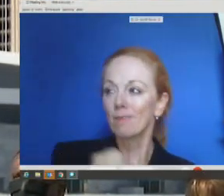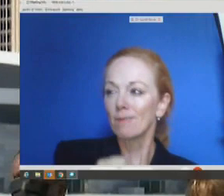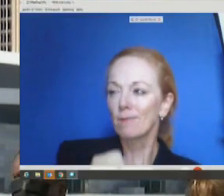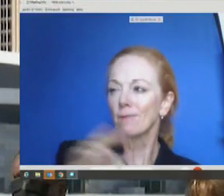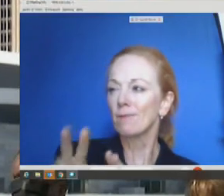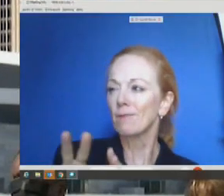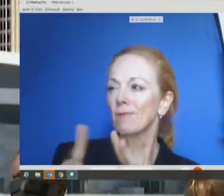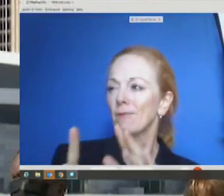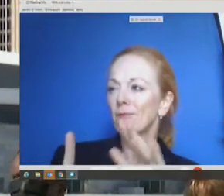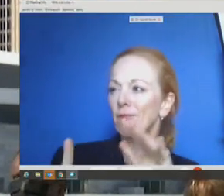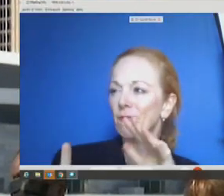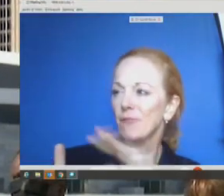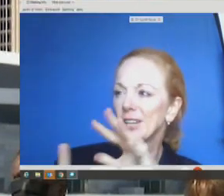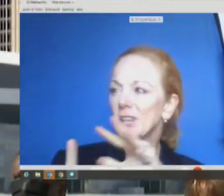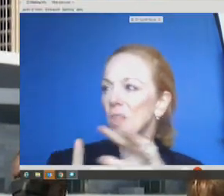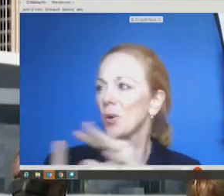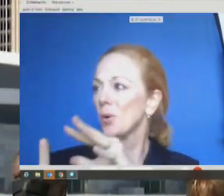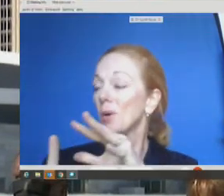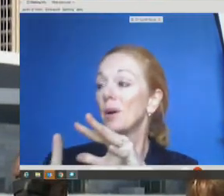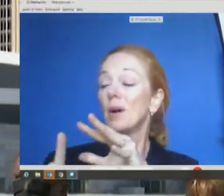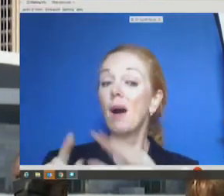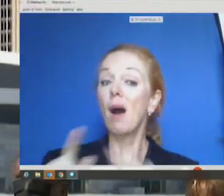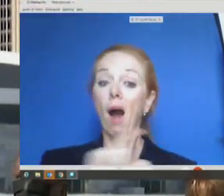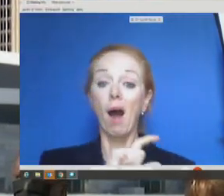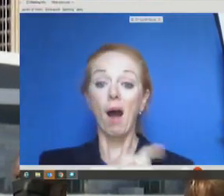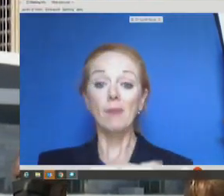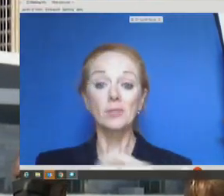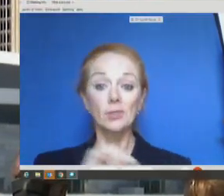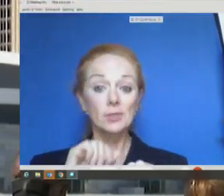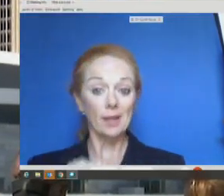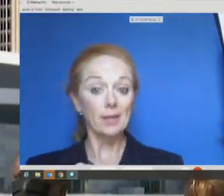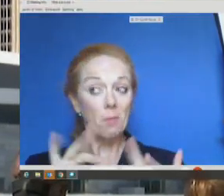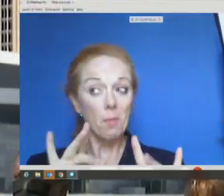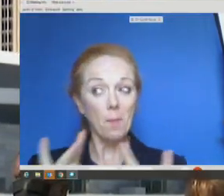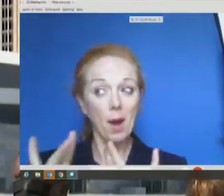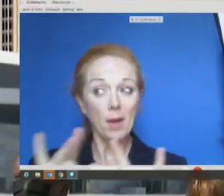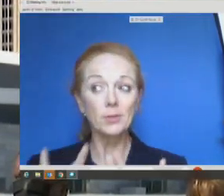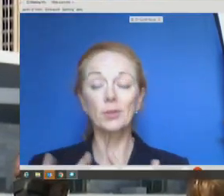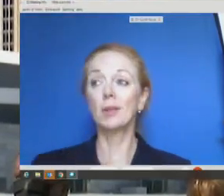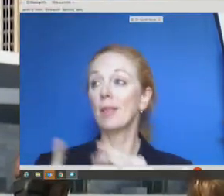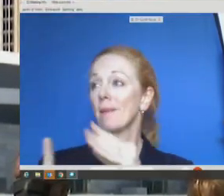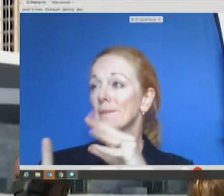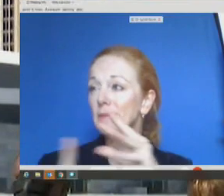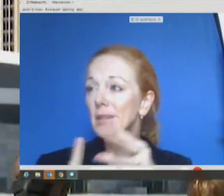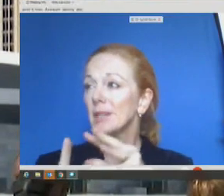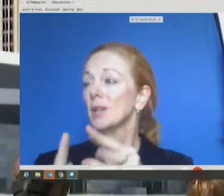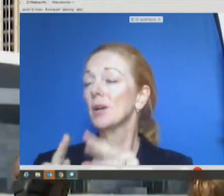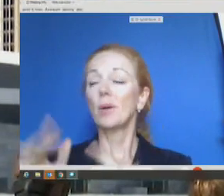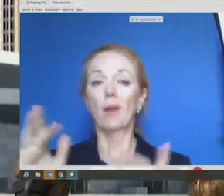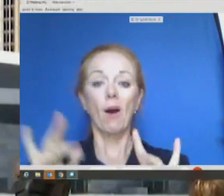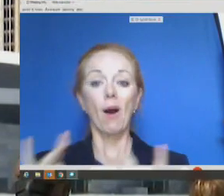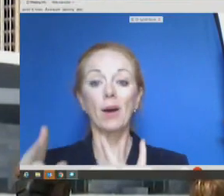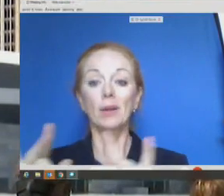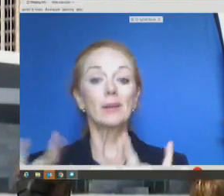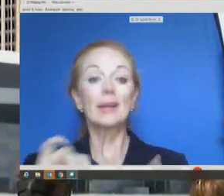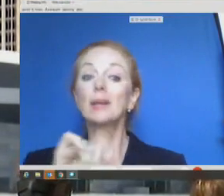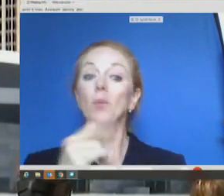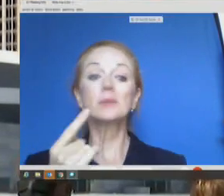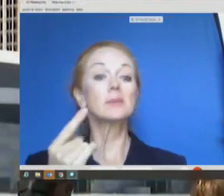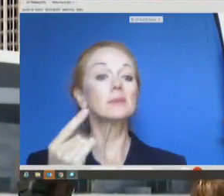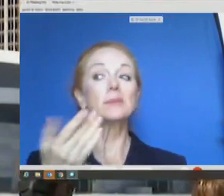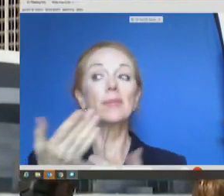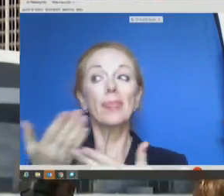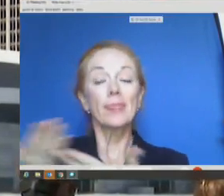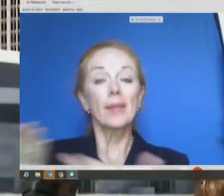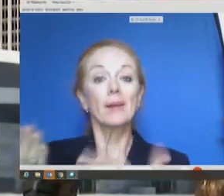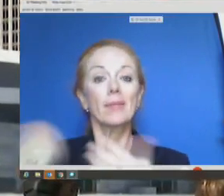vehicle, you need to be monitoring that individual. When you get if you take them to a police station and put that person in an interview room,